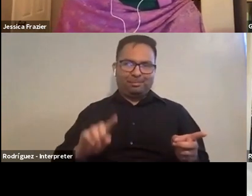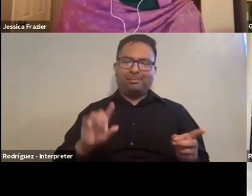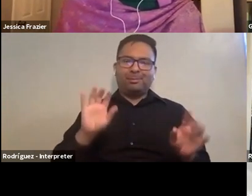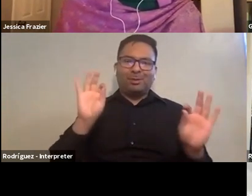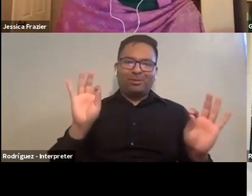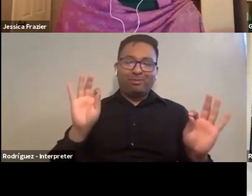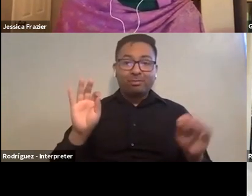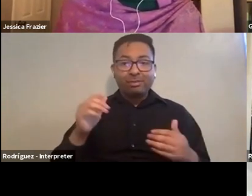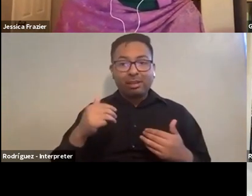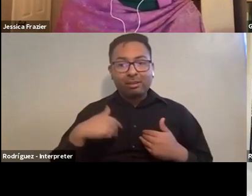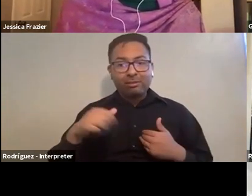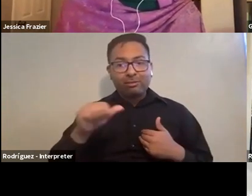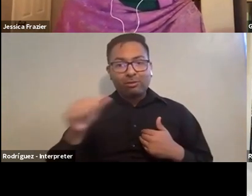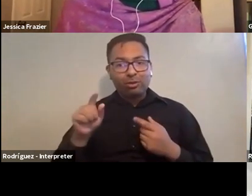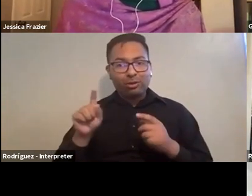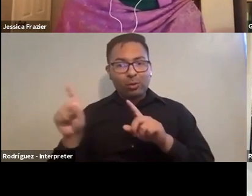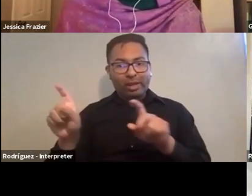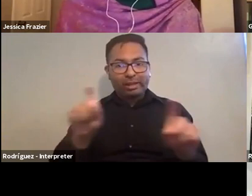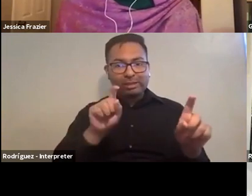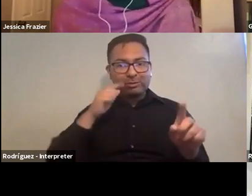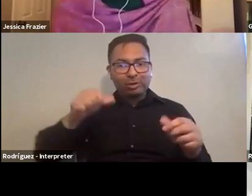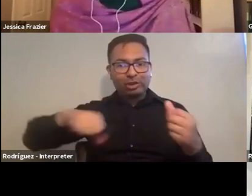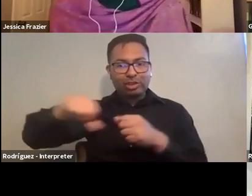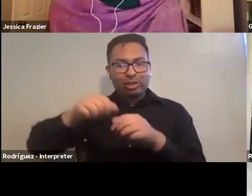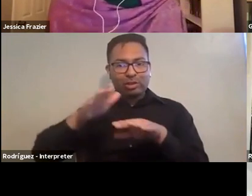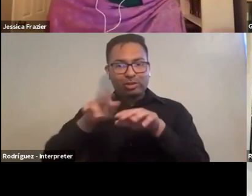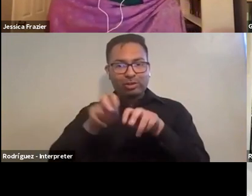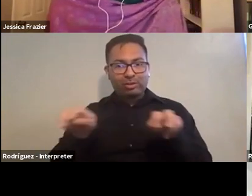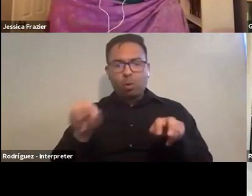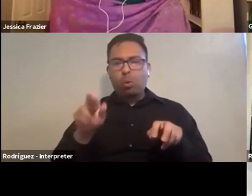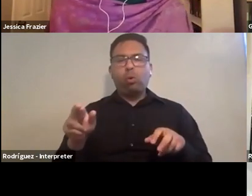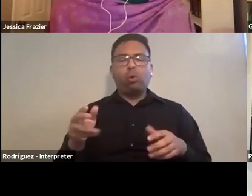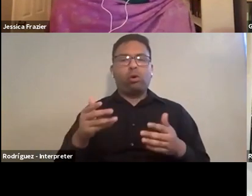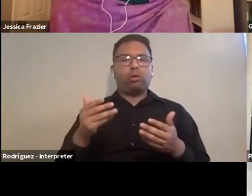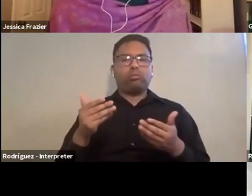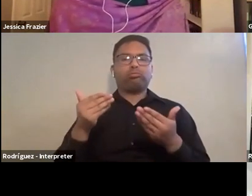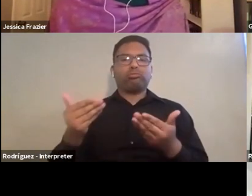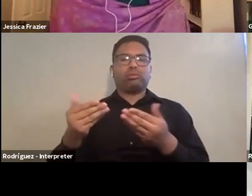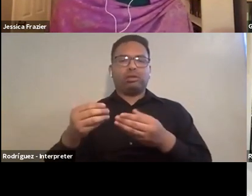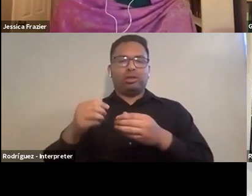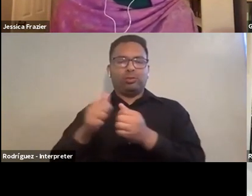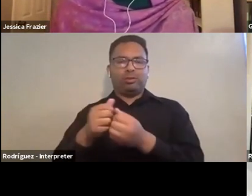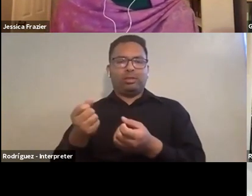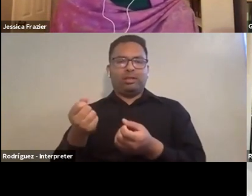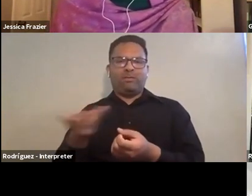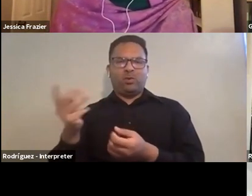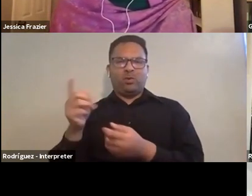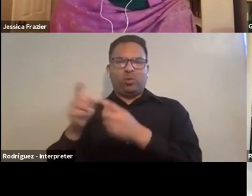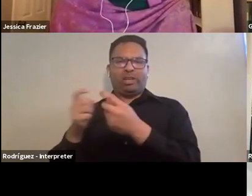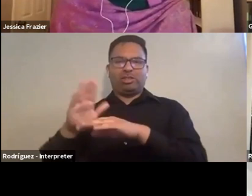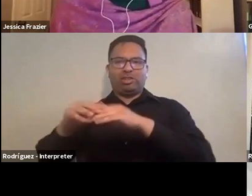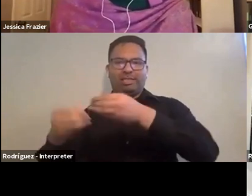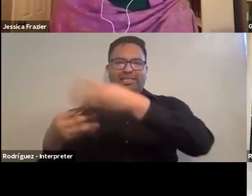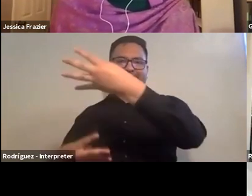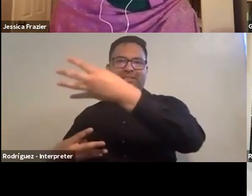Do we have other questions for each other, or shall we go to ones that are starting to come in? And then I have one in my back